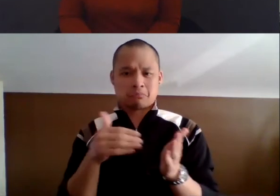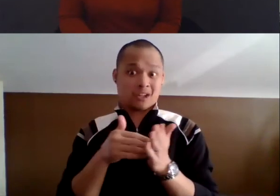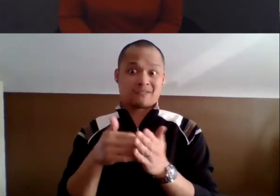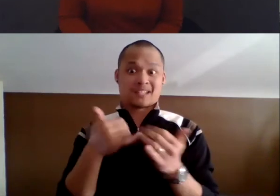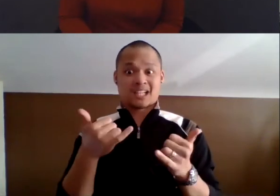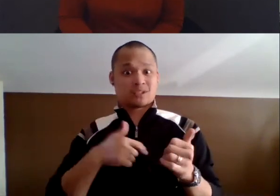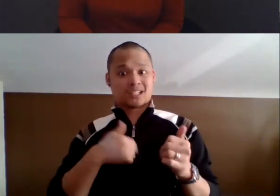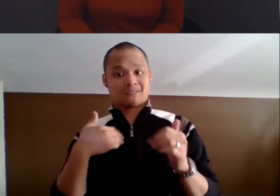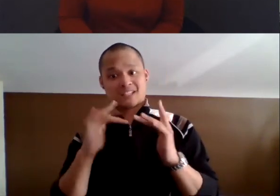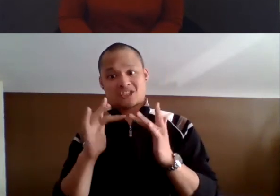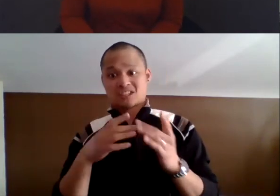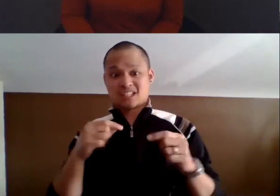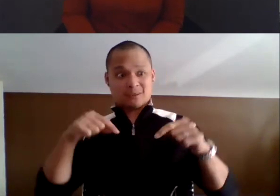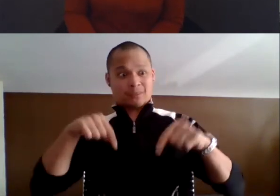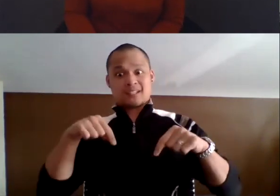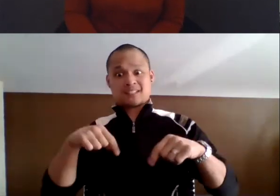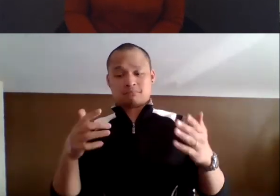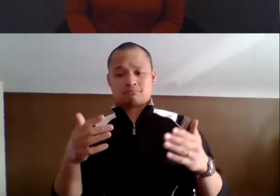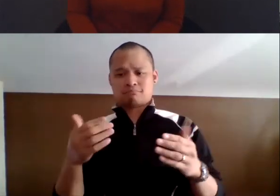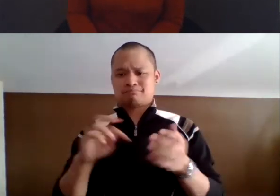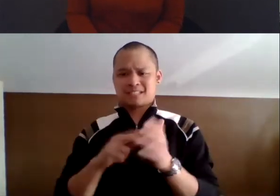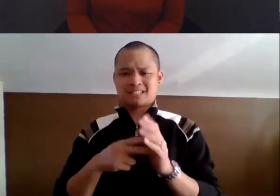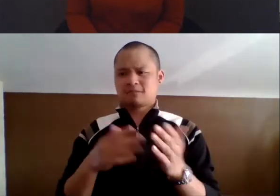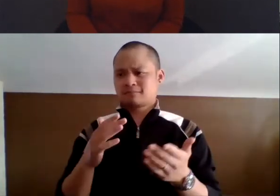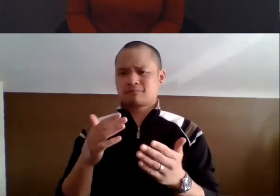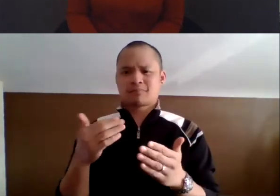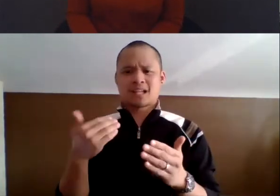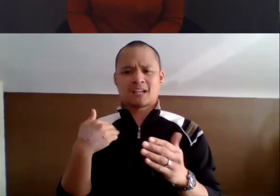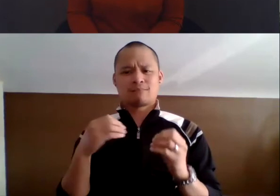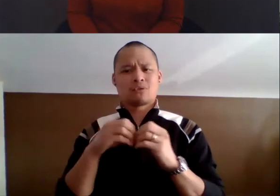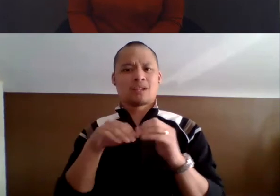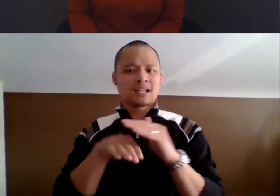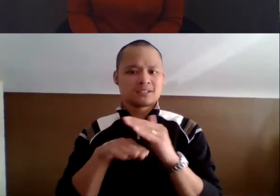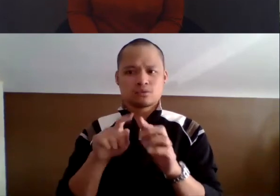own barriers and challenges, but often, with the internet and